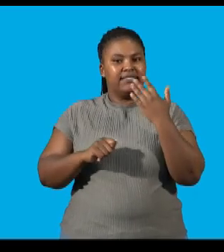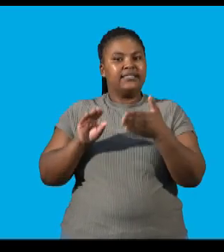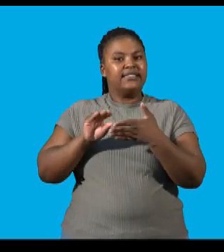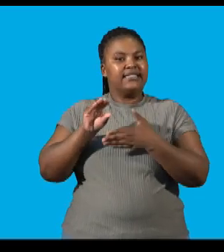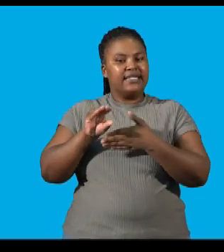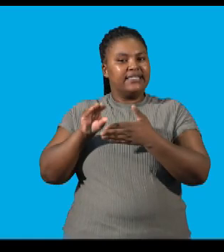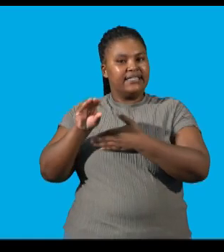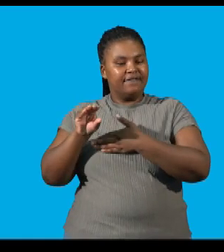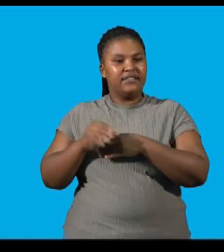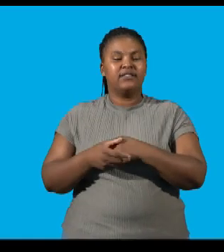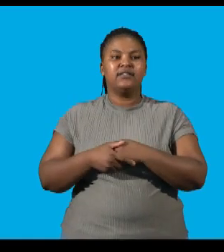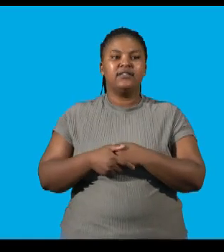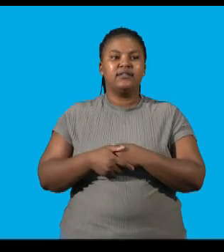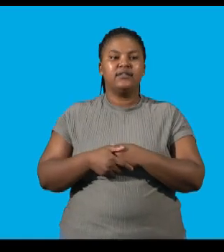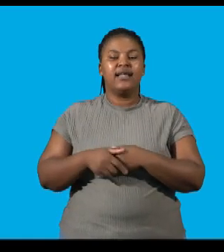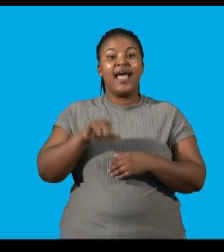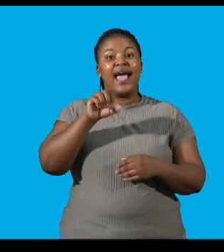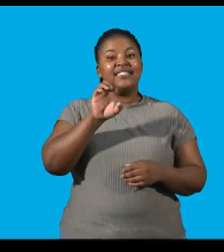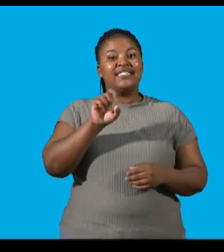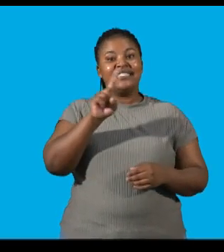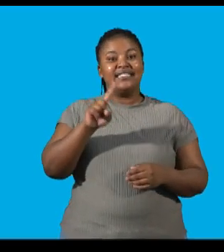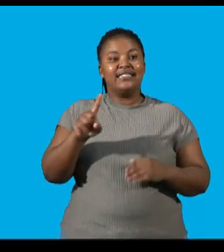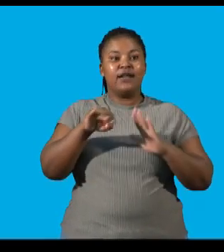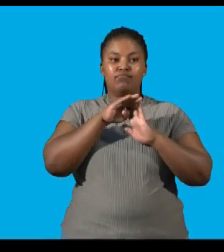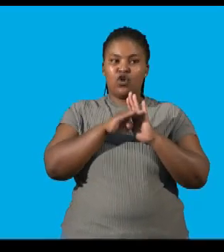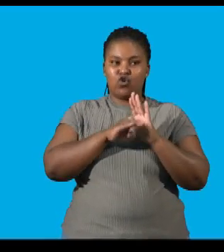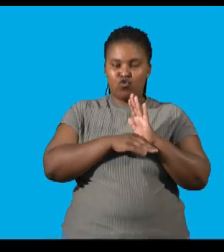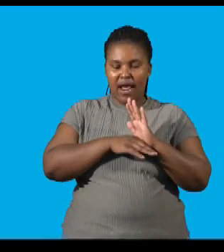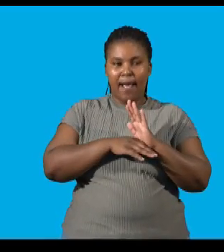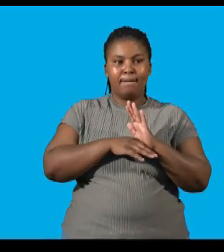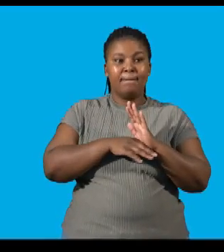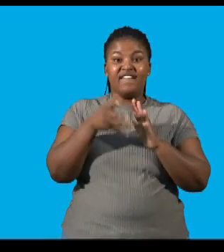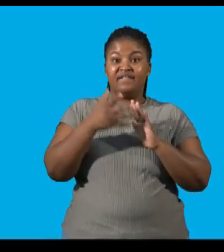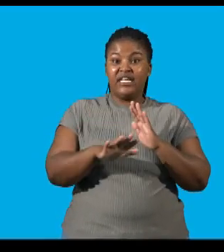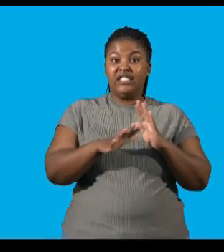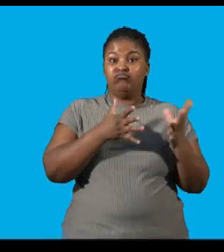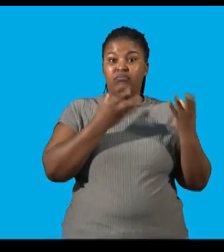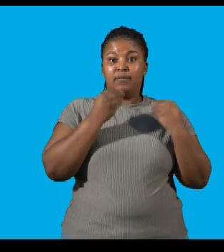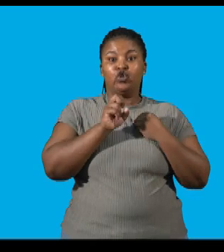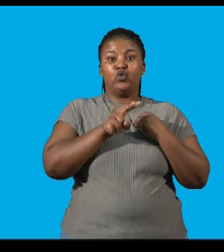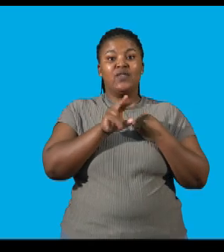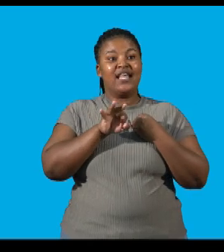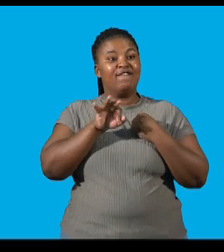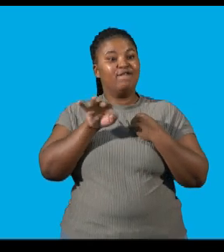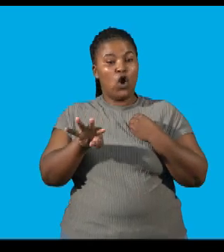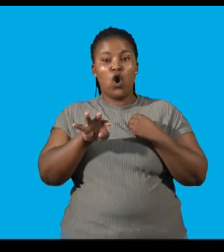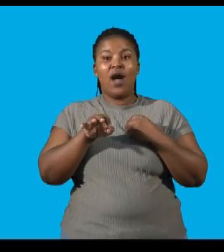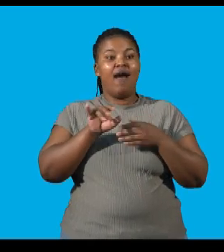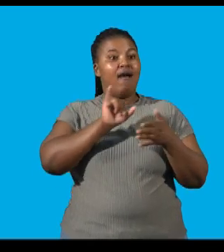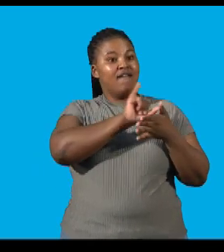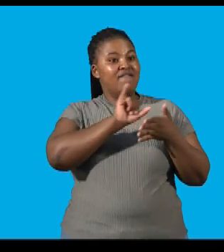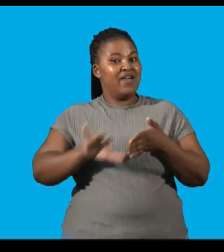incentives. Here it says the SEZ program attracted 234